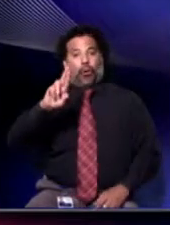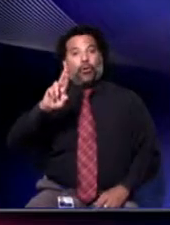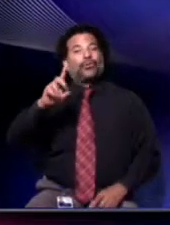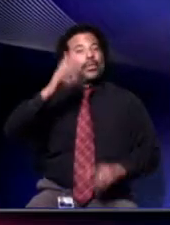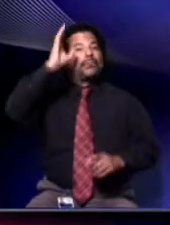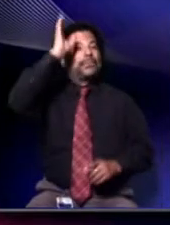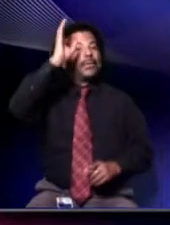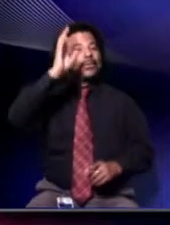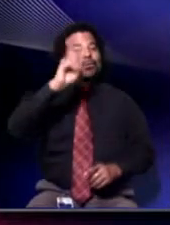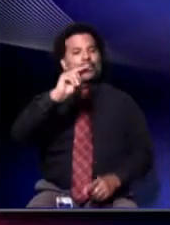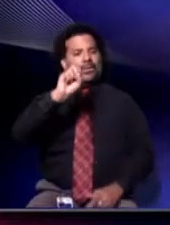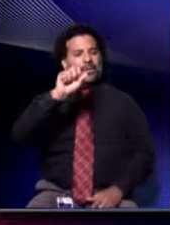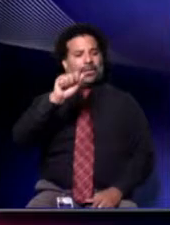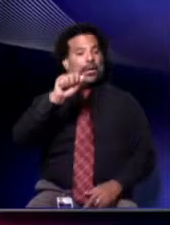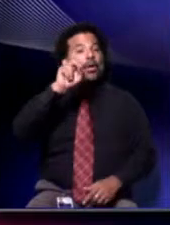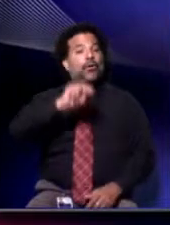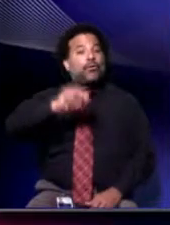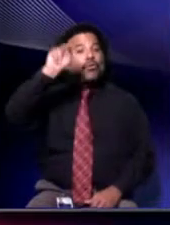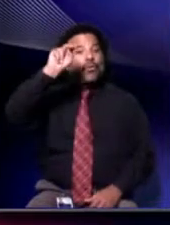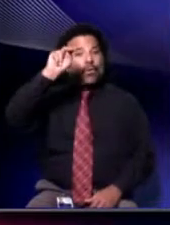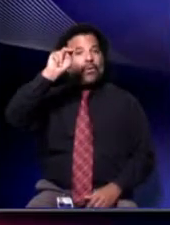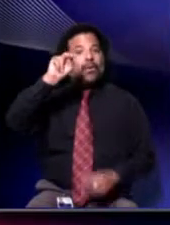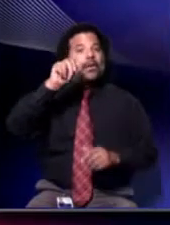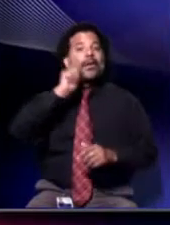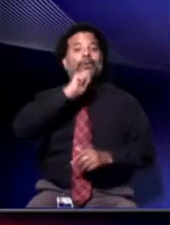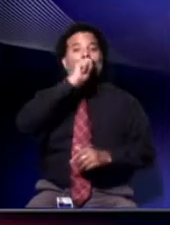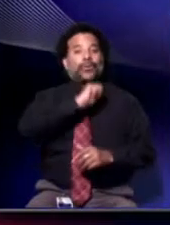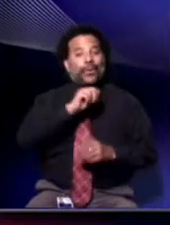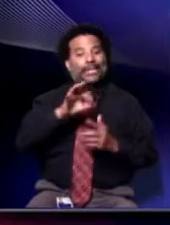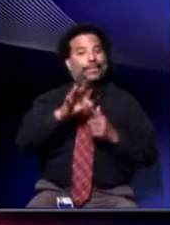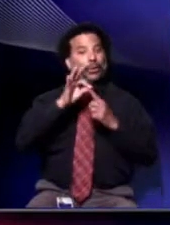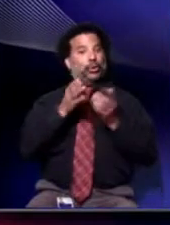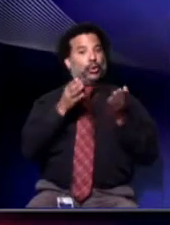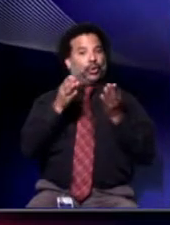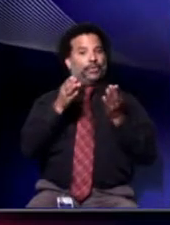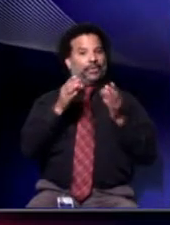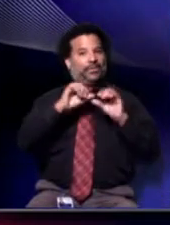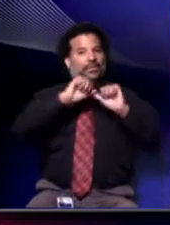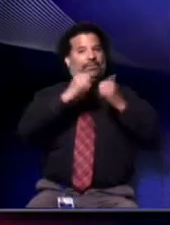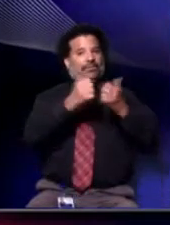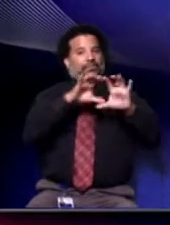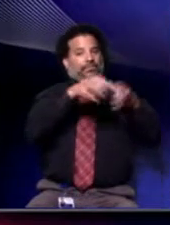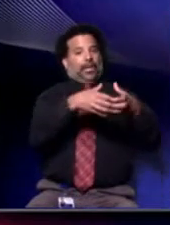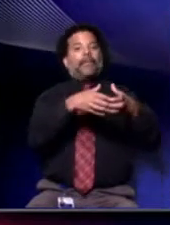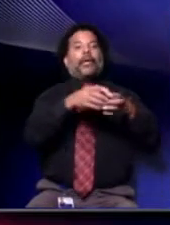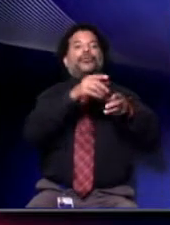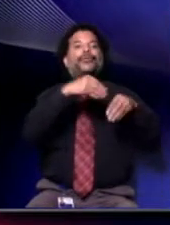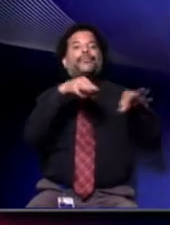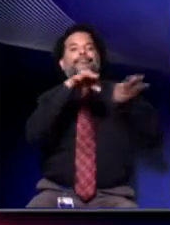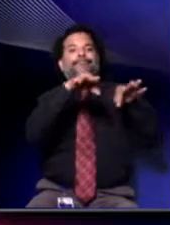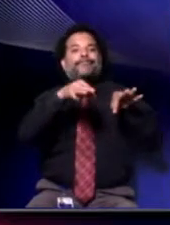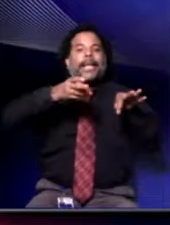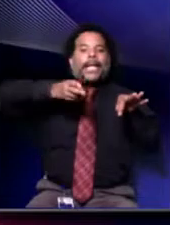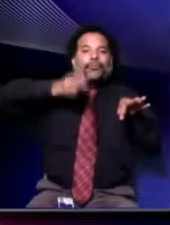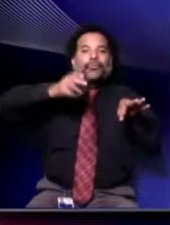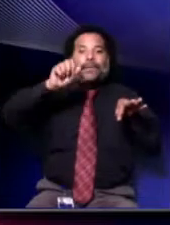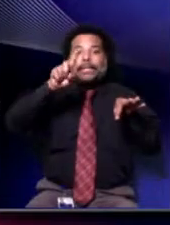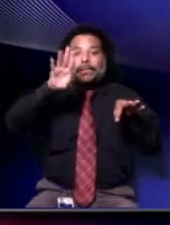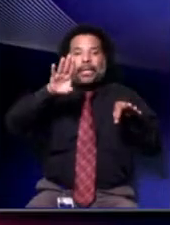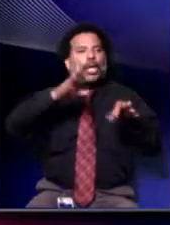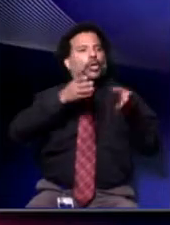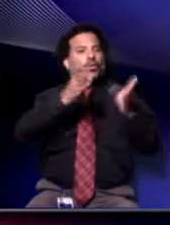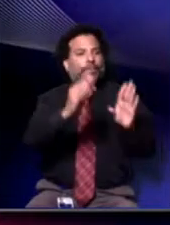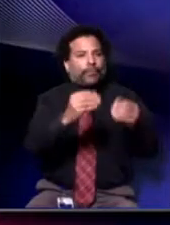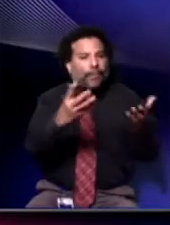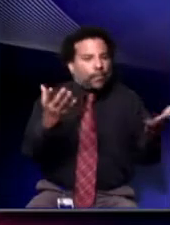the Northern Arizona Special Services Association. She gave a history of ASDB, our services, what the